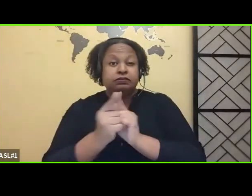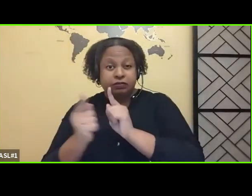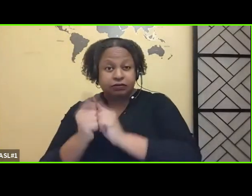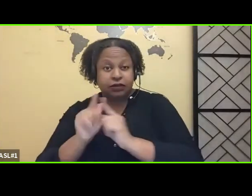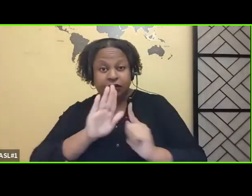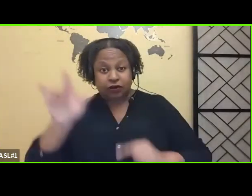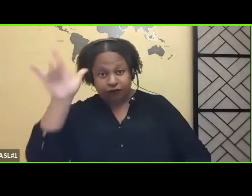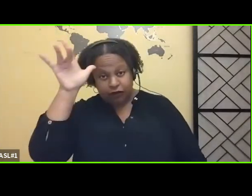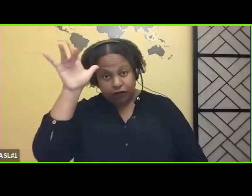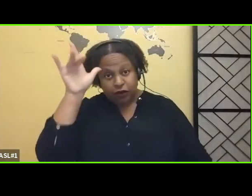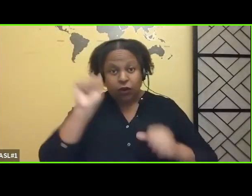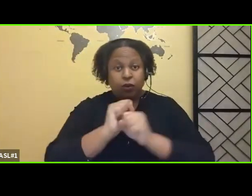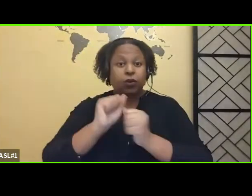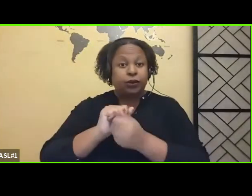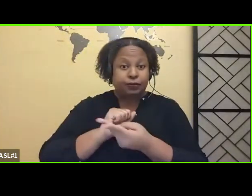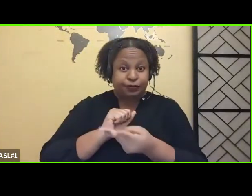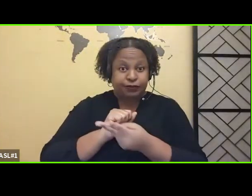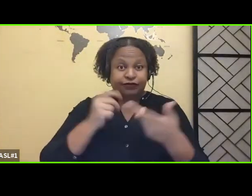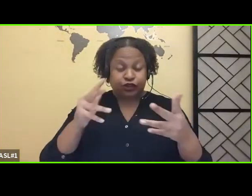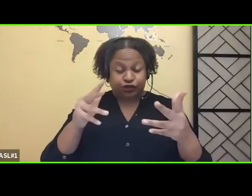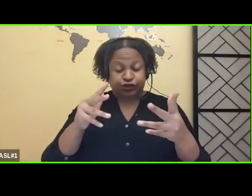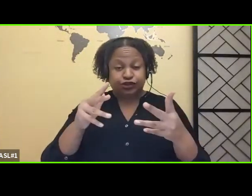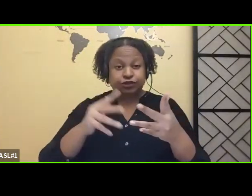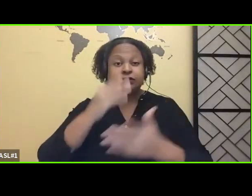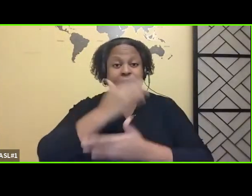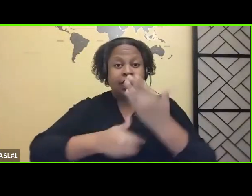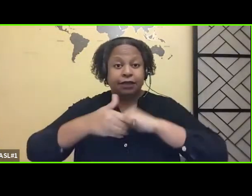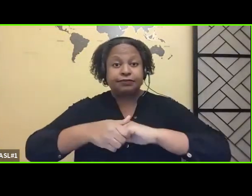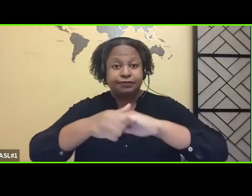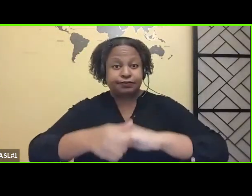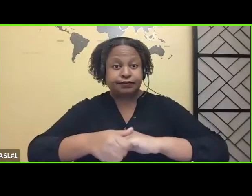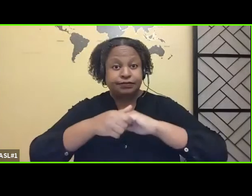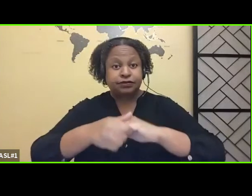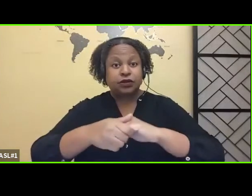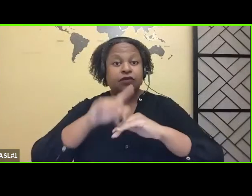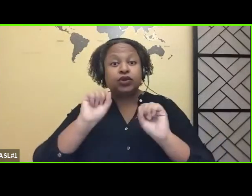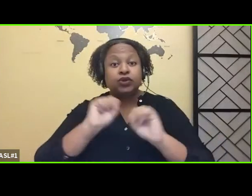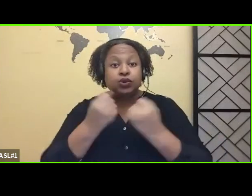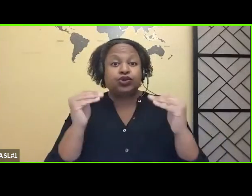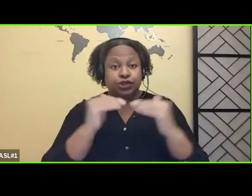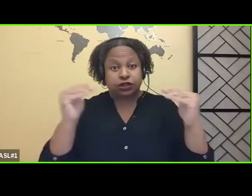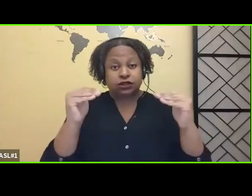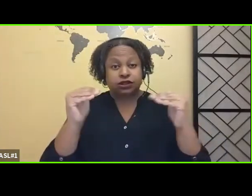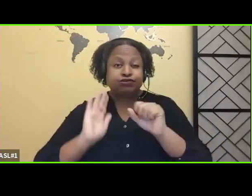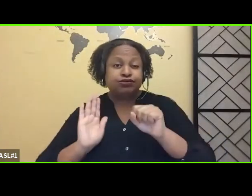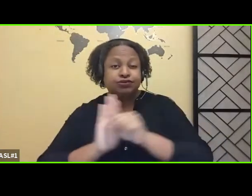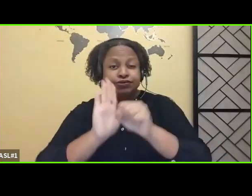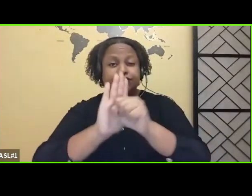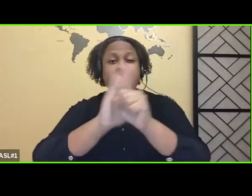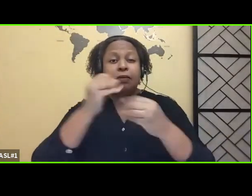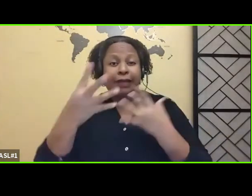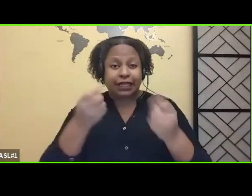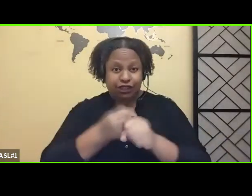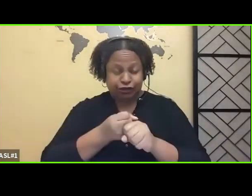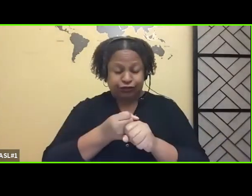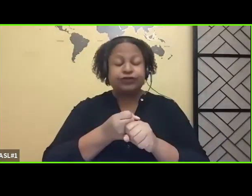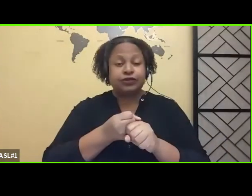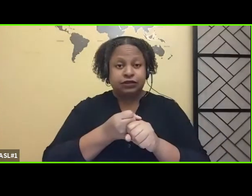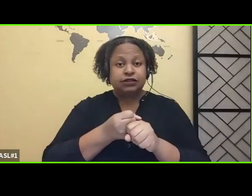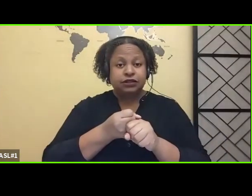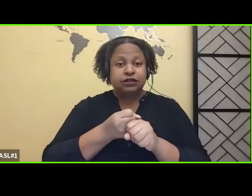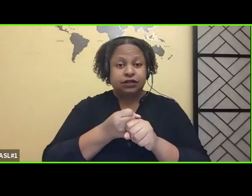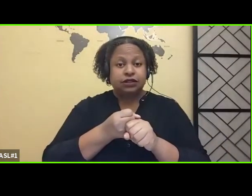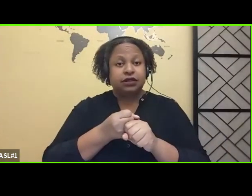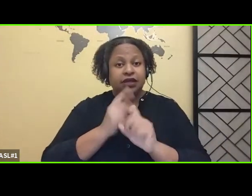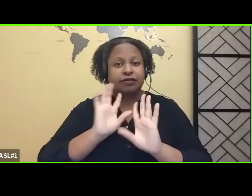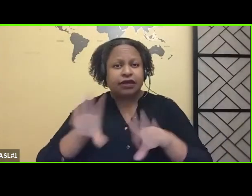I worked with them hand in hand for social justice for many, many, many years. And they gave that light, and